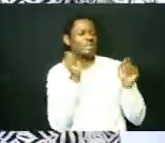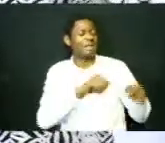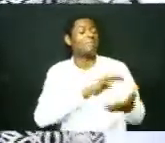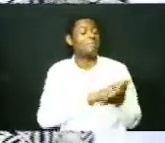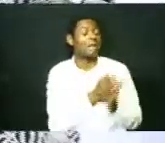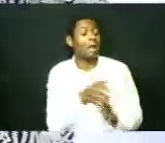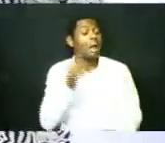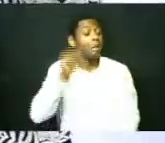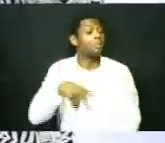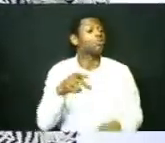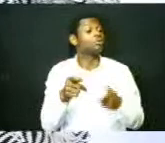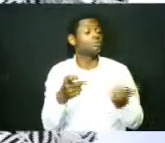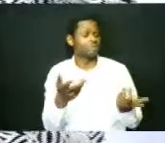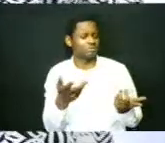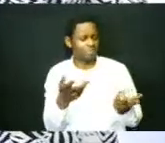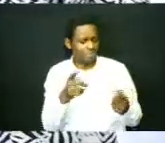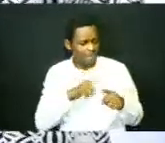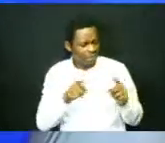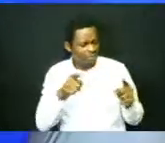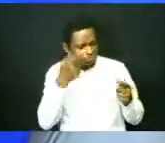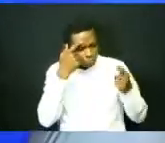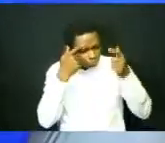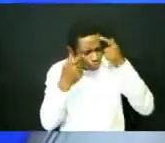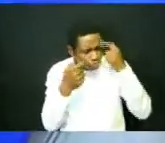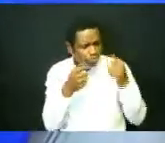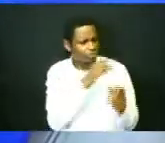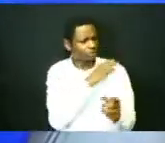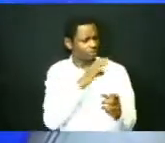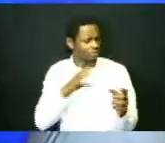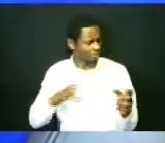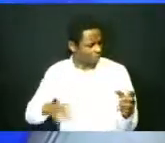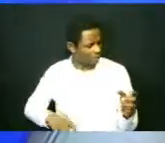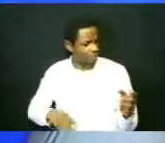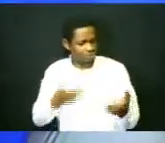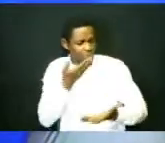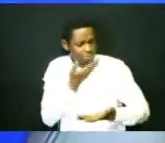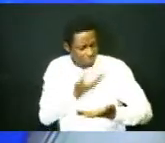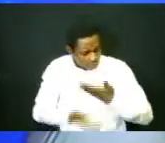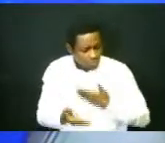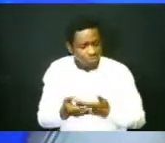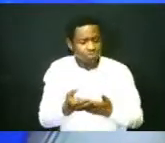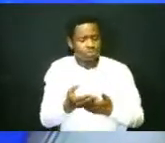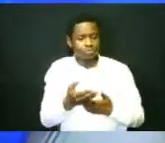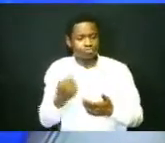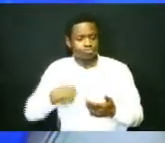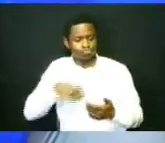So 2022, because Christ has been born and you have accepted him,